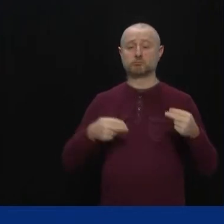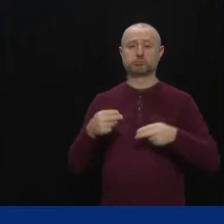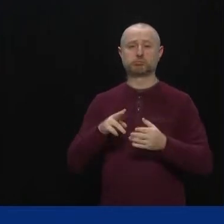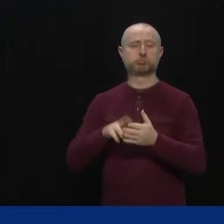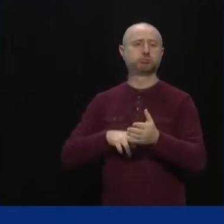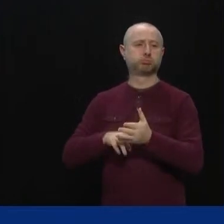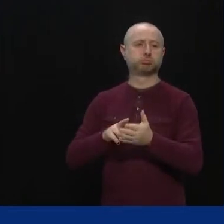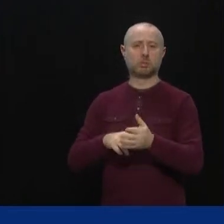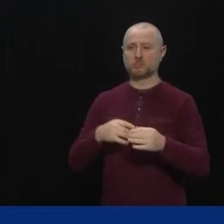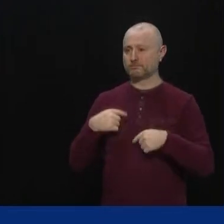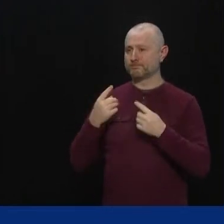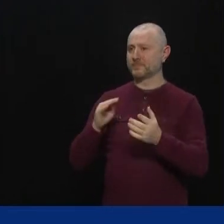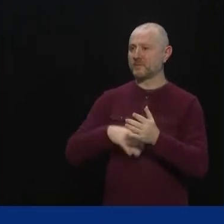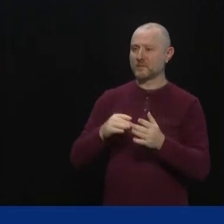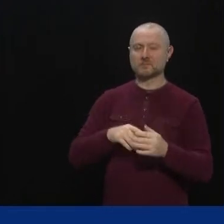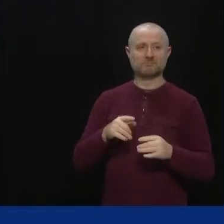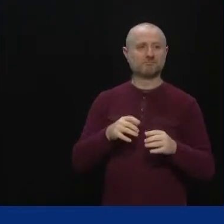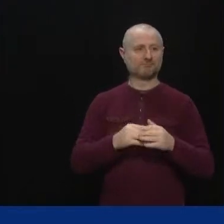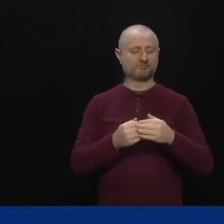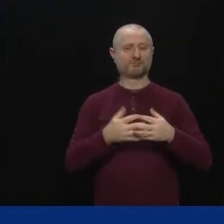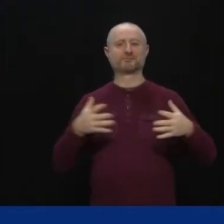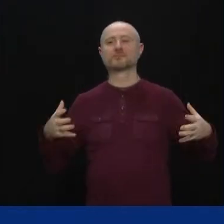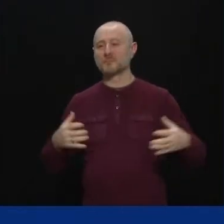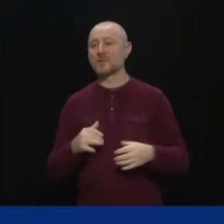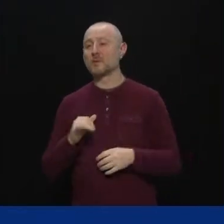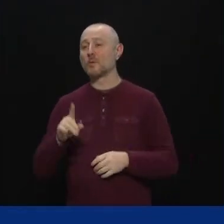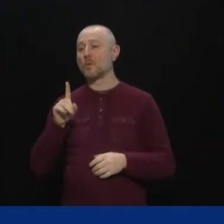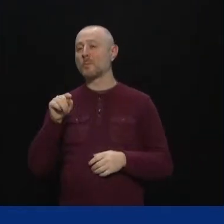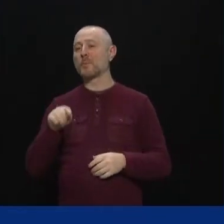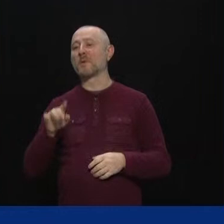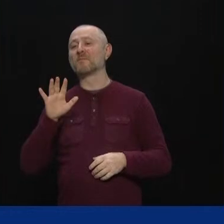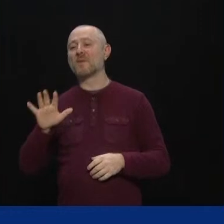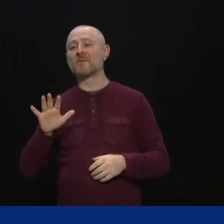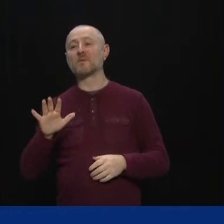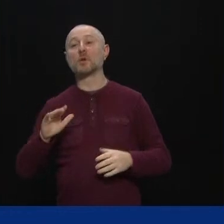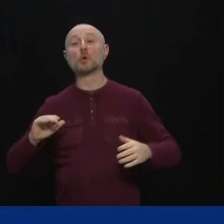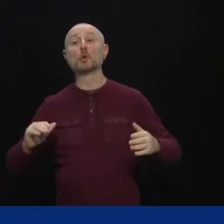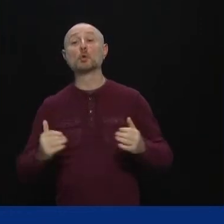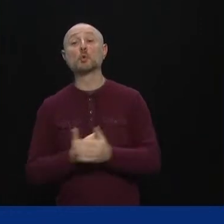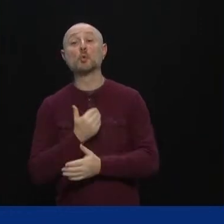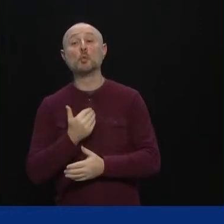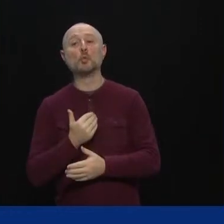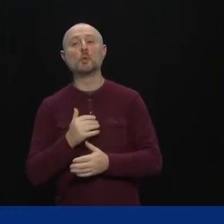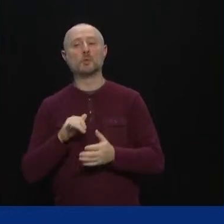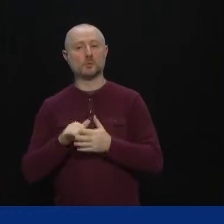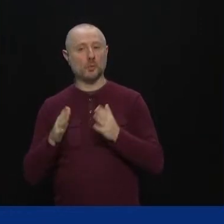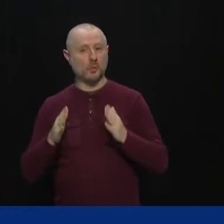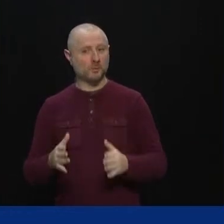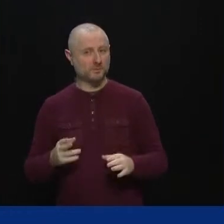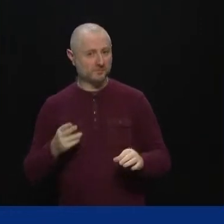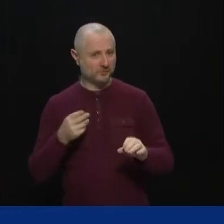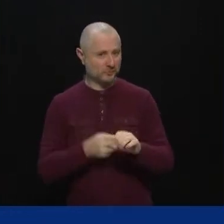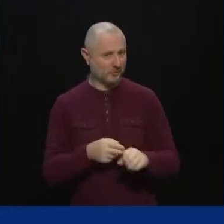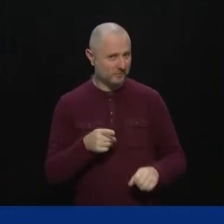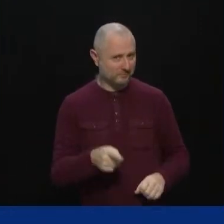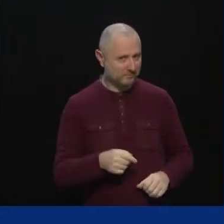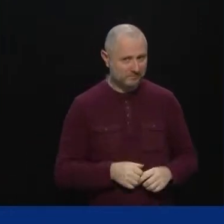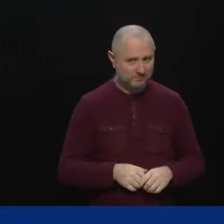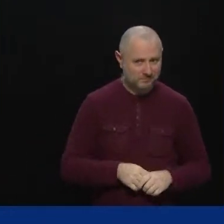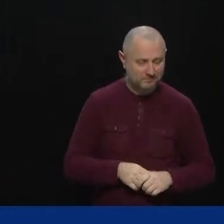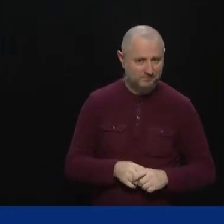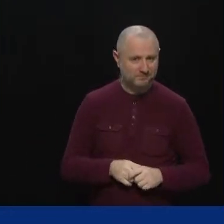pandemic, with 1.5 million New Yorkers added to the New York State of Health rolls. So with